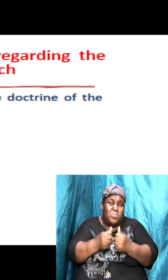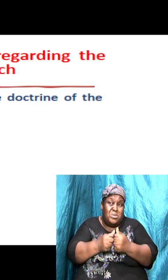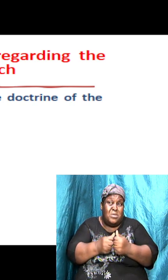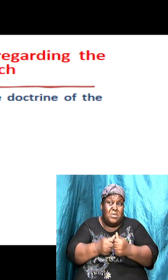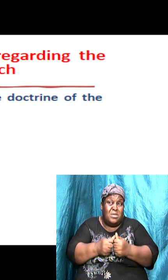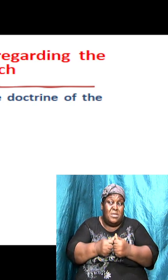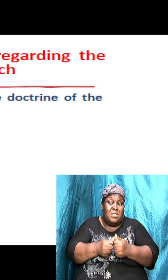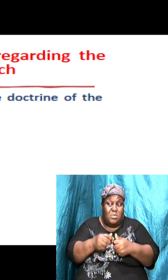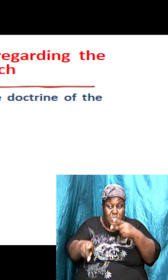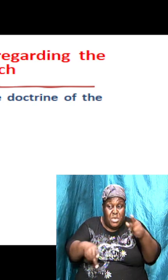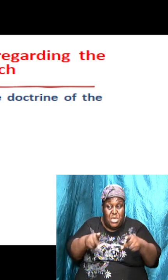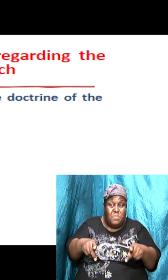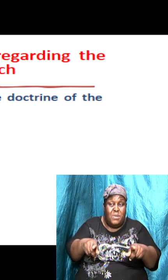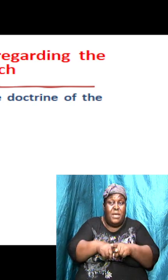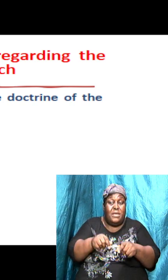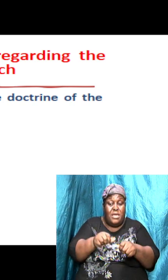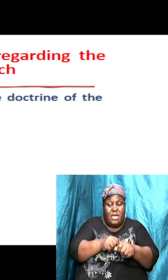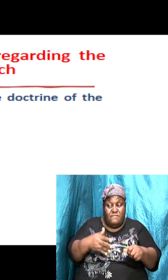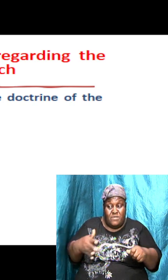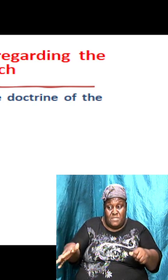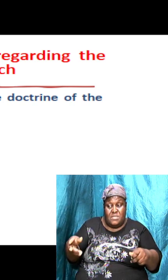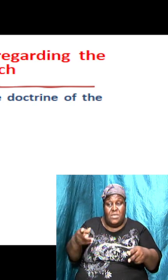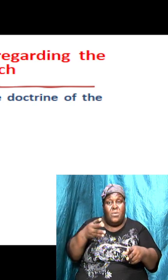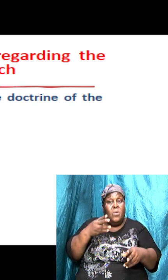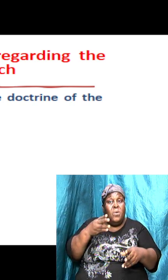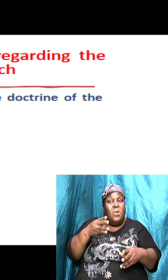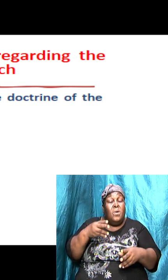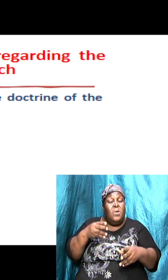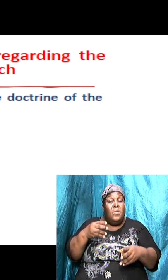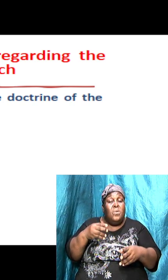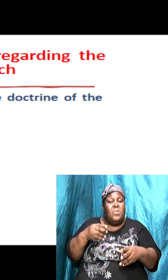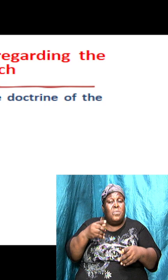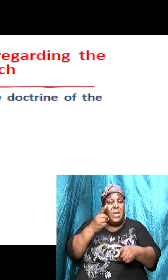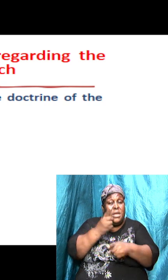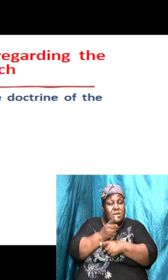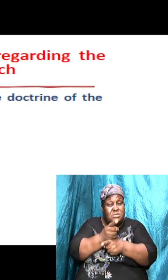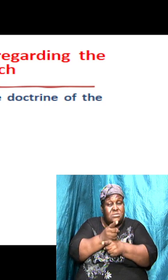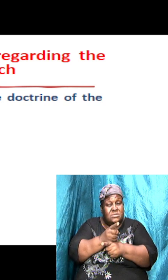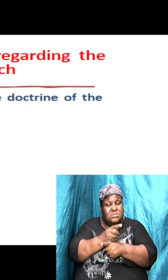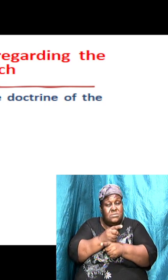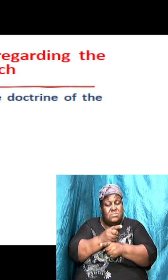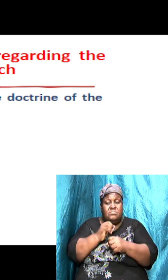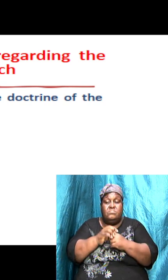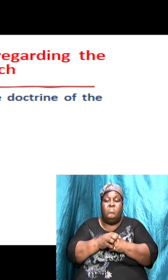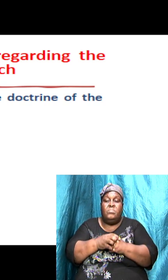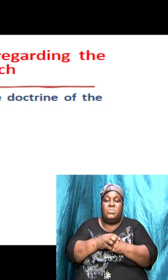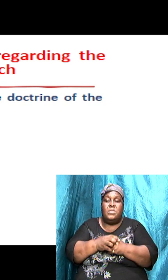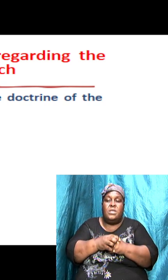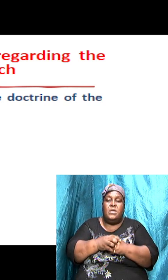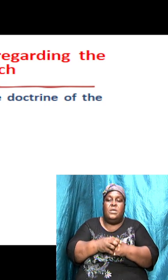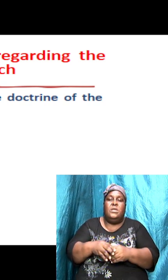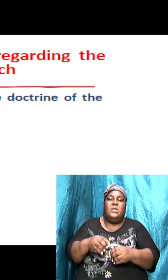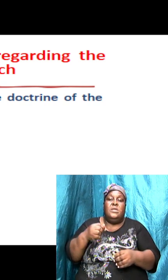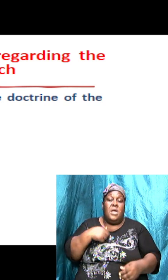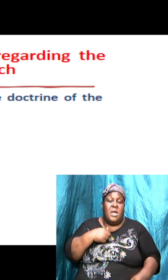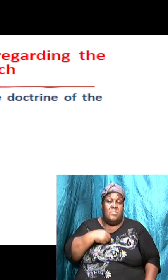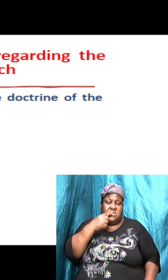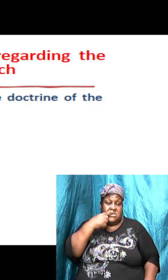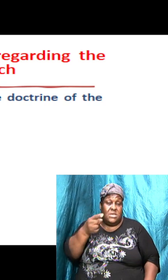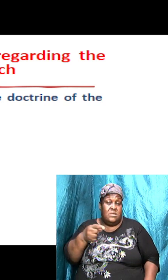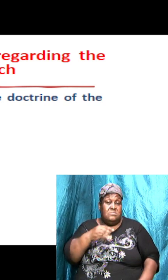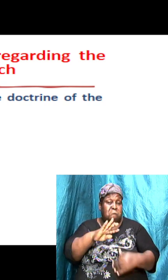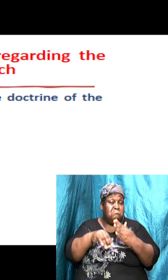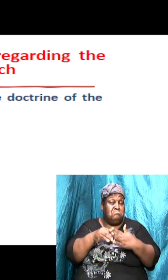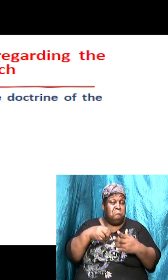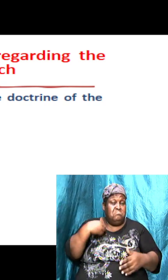everything is all right. And I'm submitting to us, saints of the Most High God. I am submitting to all of us